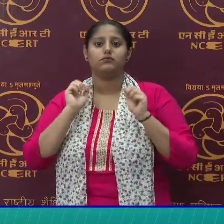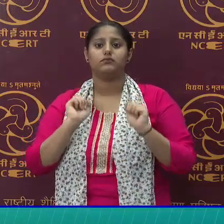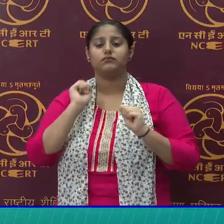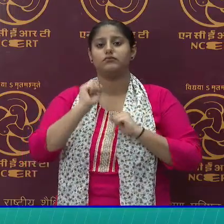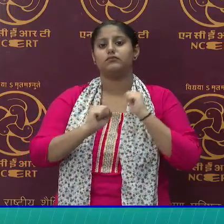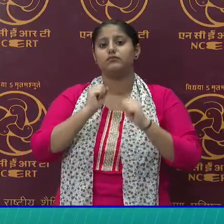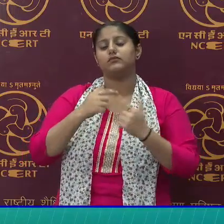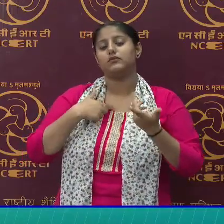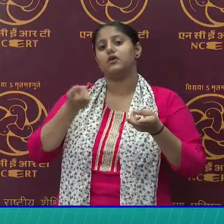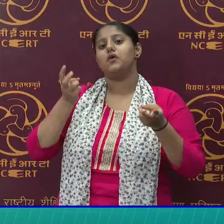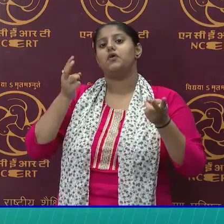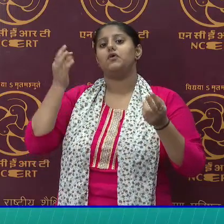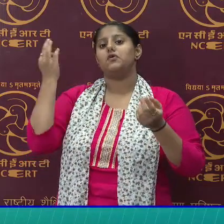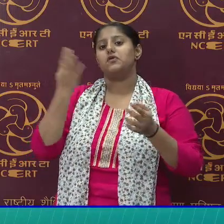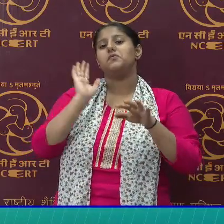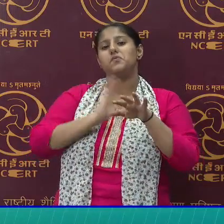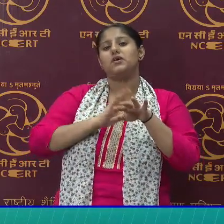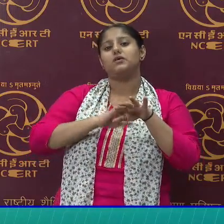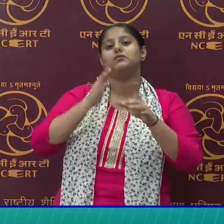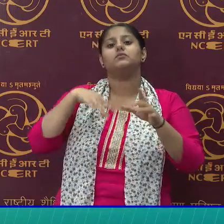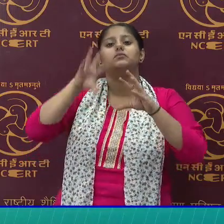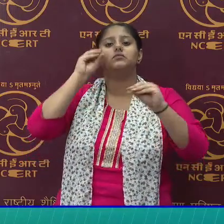for some children. They are used to seeing